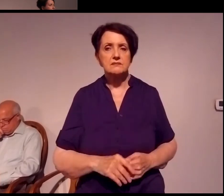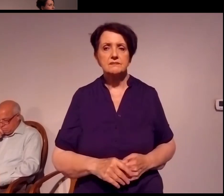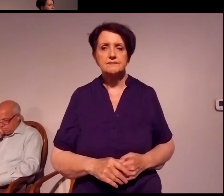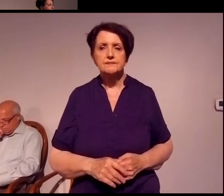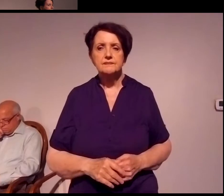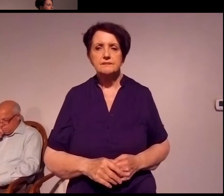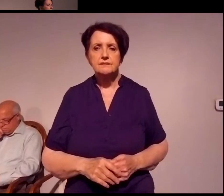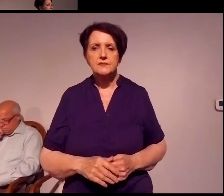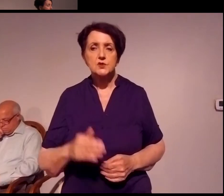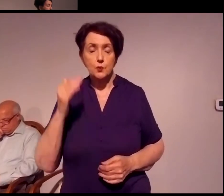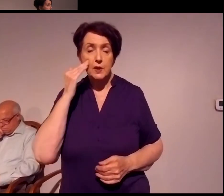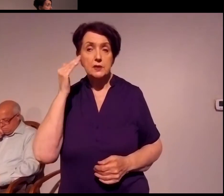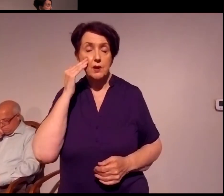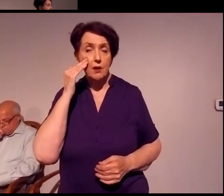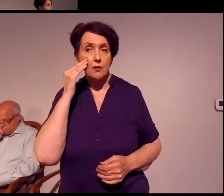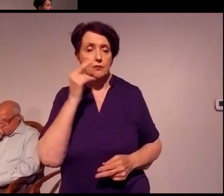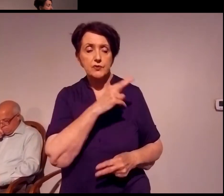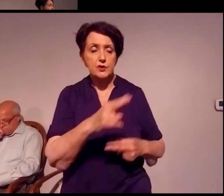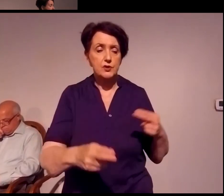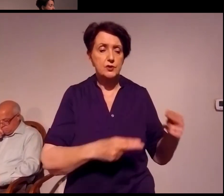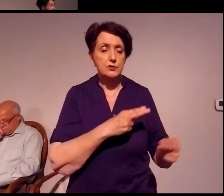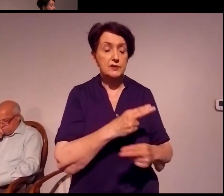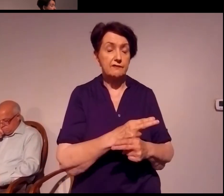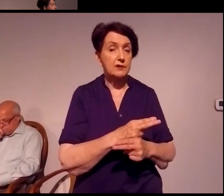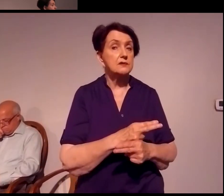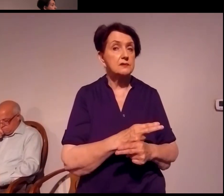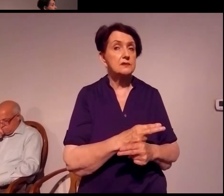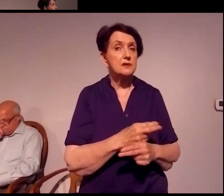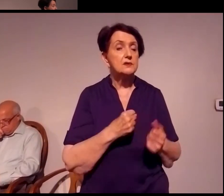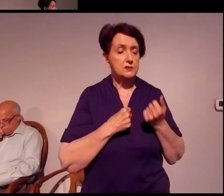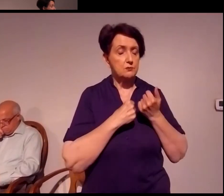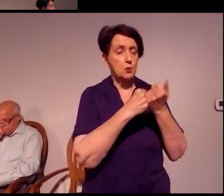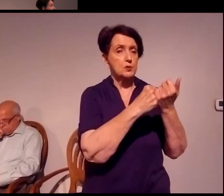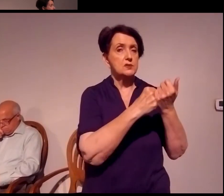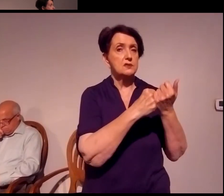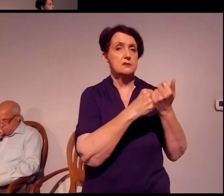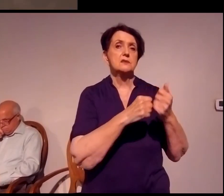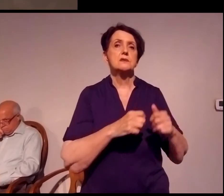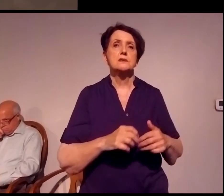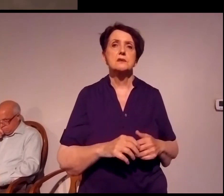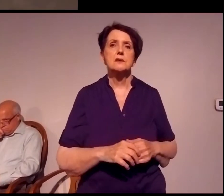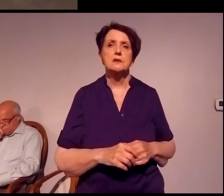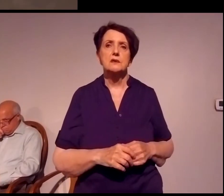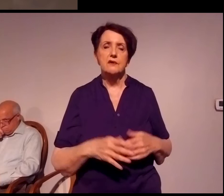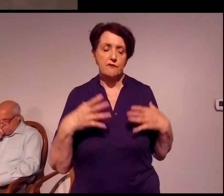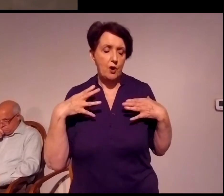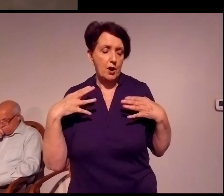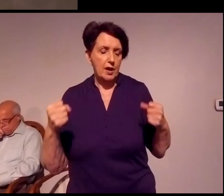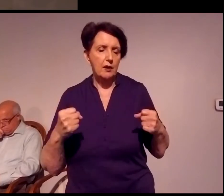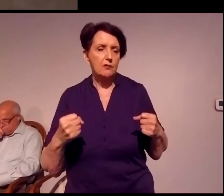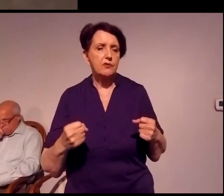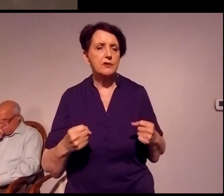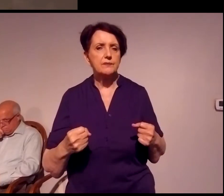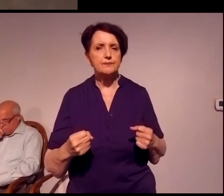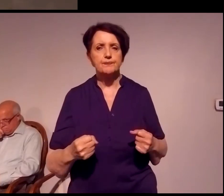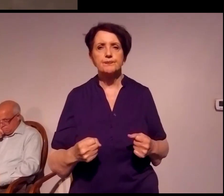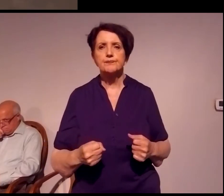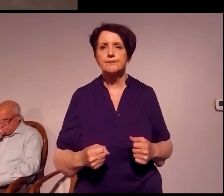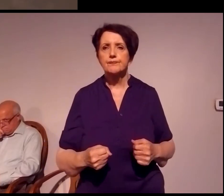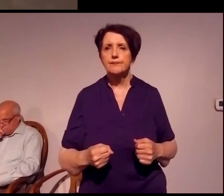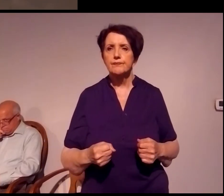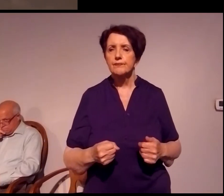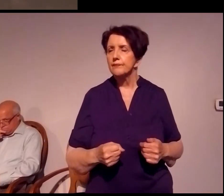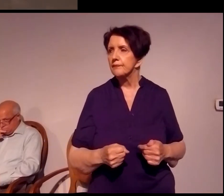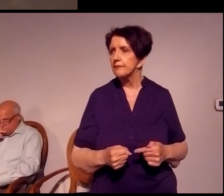And so we know that the universe is conspiring for us, for our health, for our well-being.